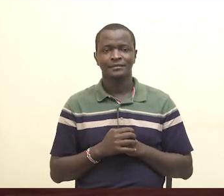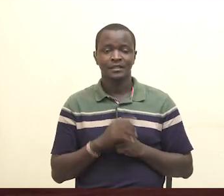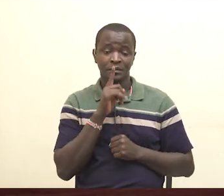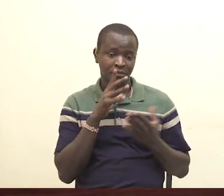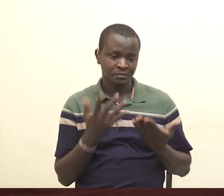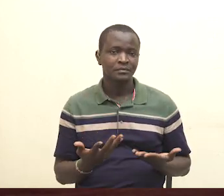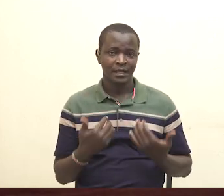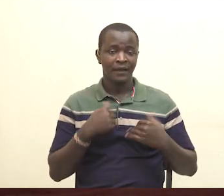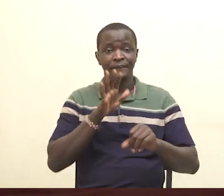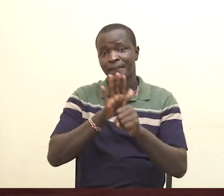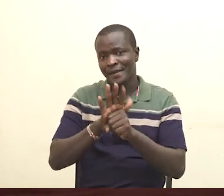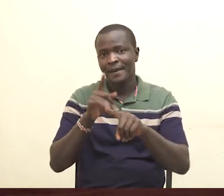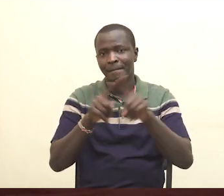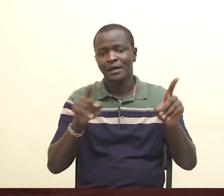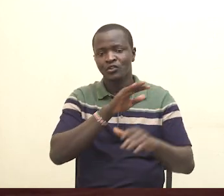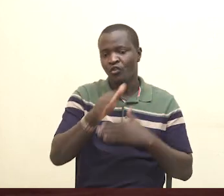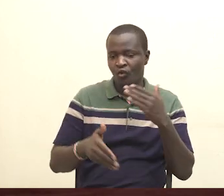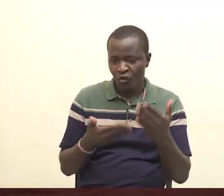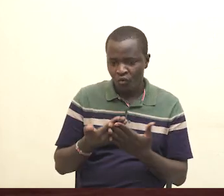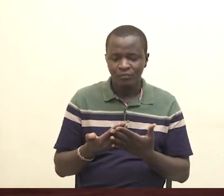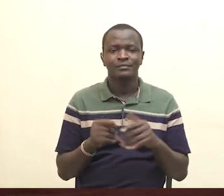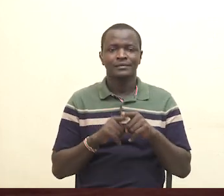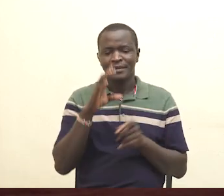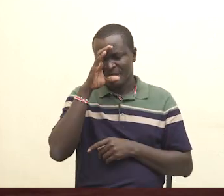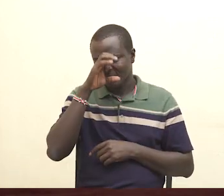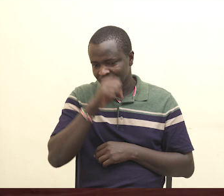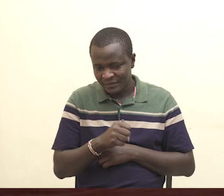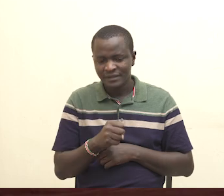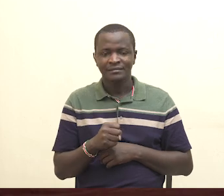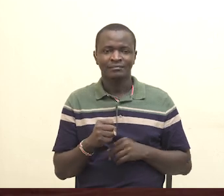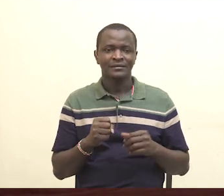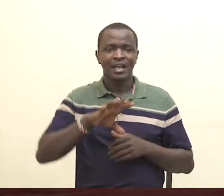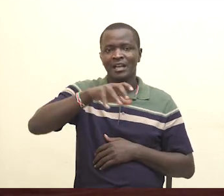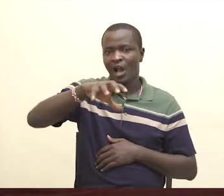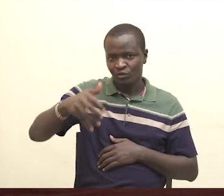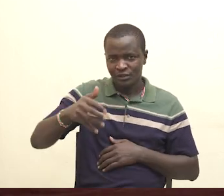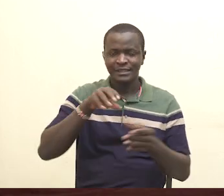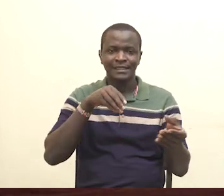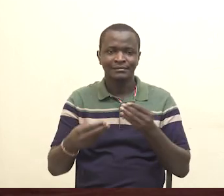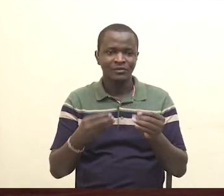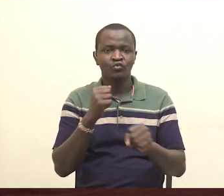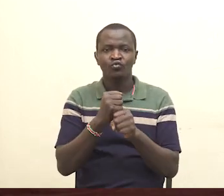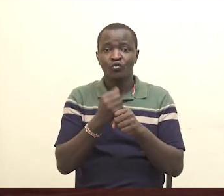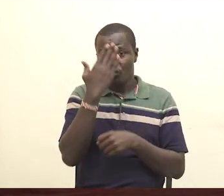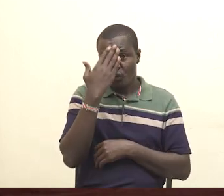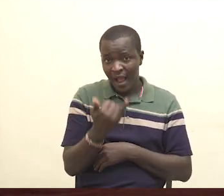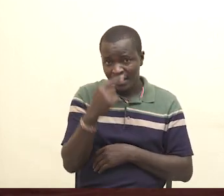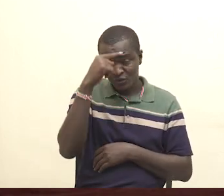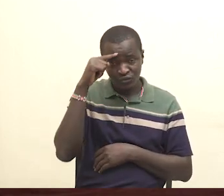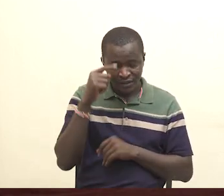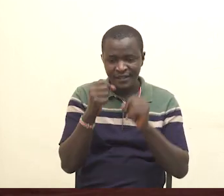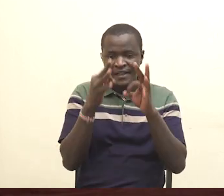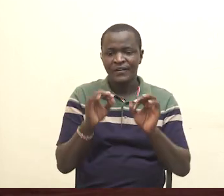there are several, but all of them are rolled up in the lack of a county disability legal framework. Because